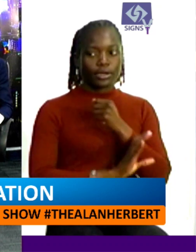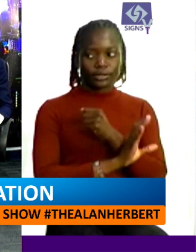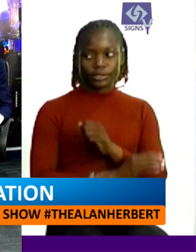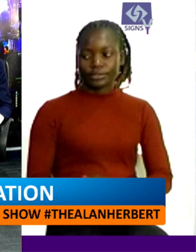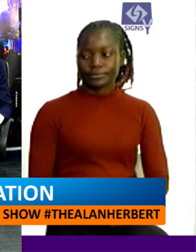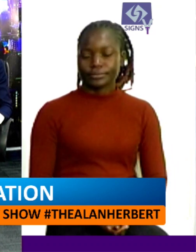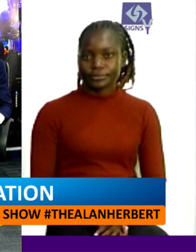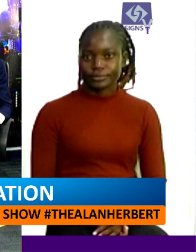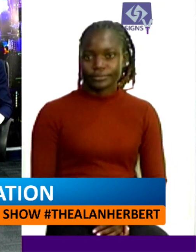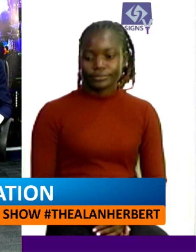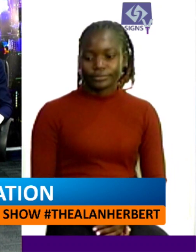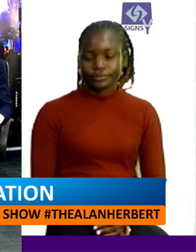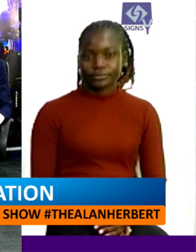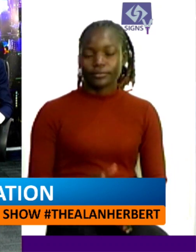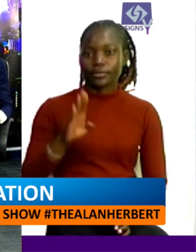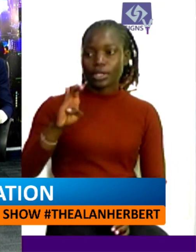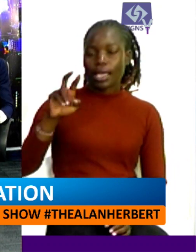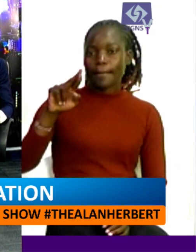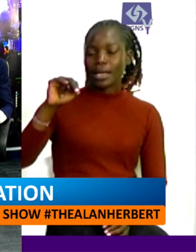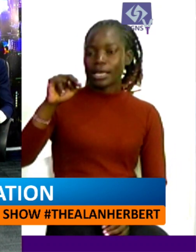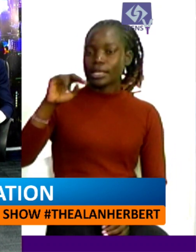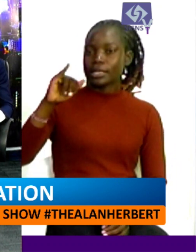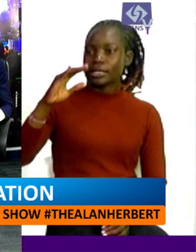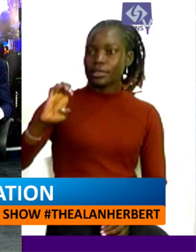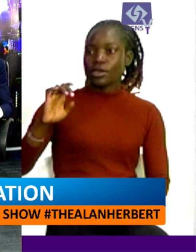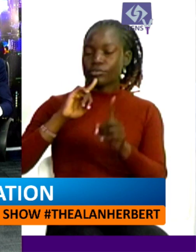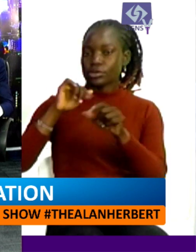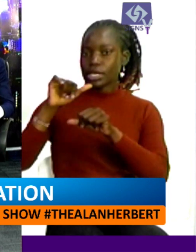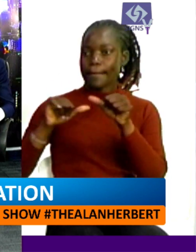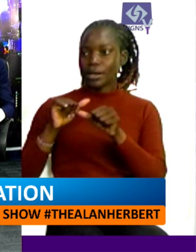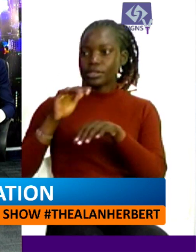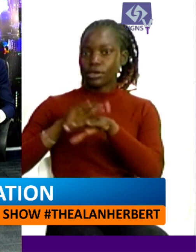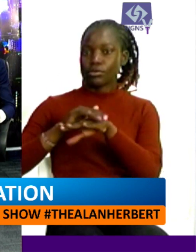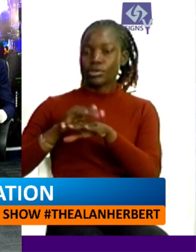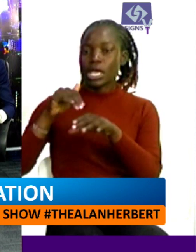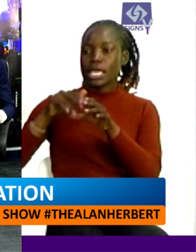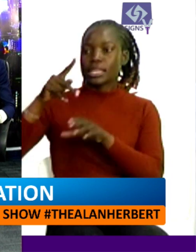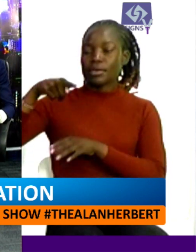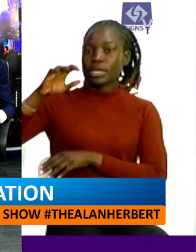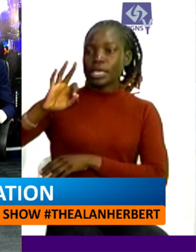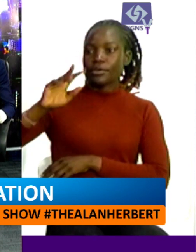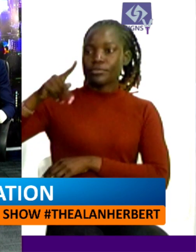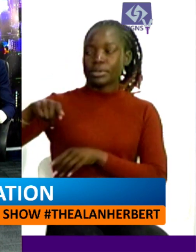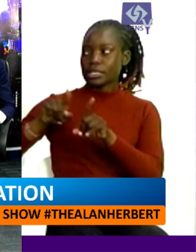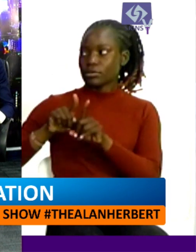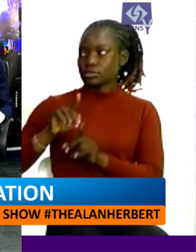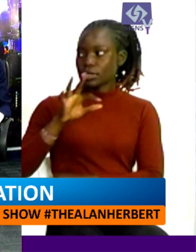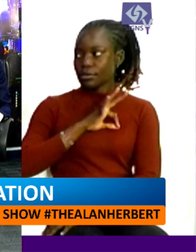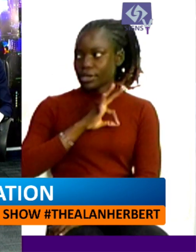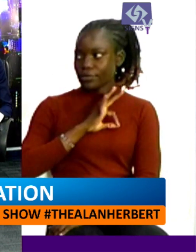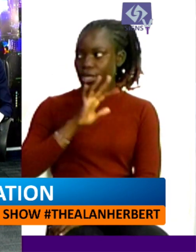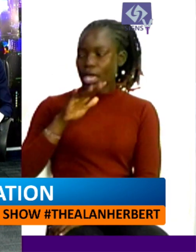countries. Bernice, we have spoken about the good that is in the PFP and the benefits of